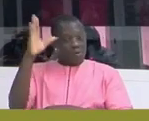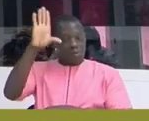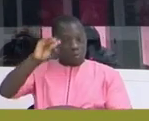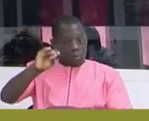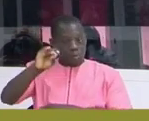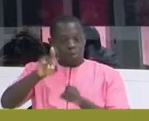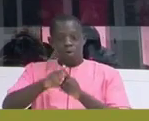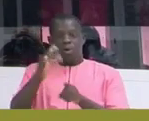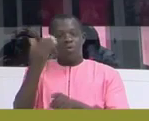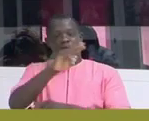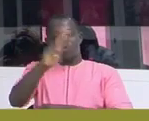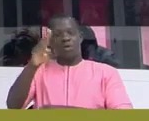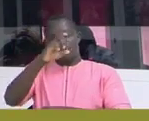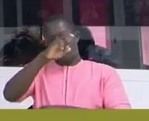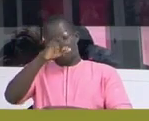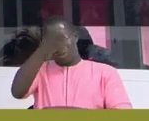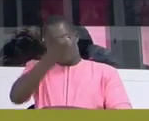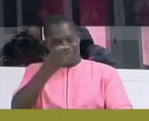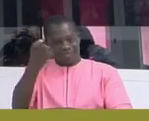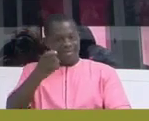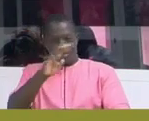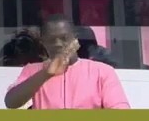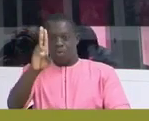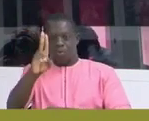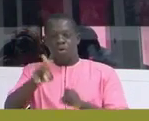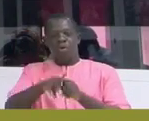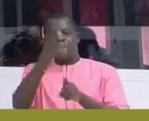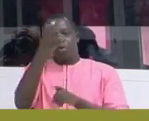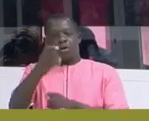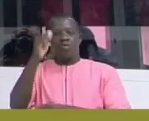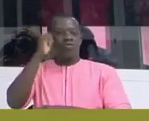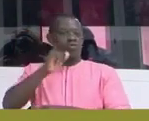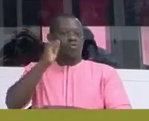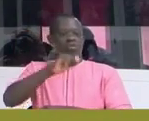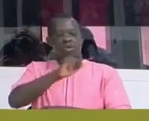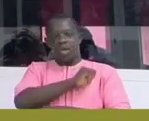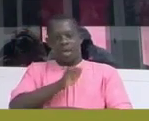The work we are doing was not stealing. We were using our